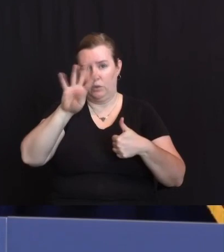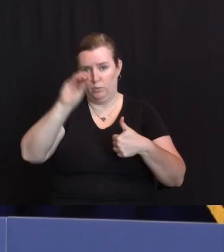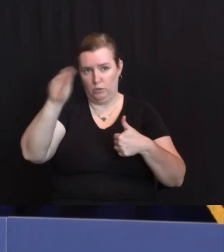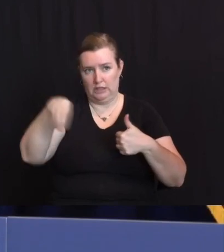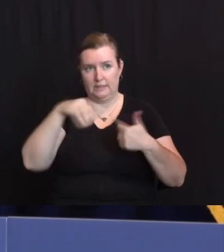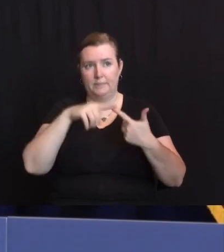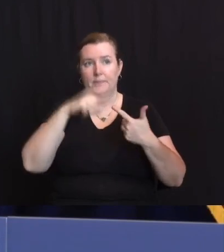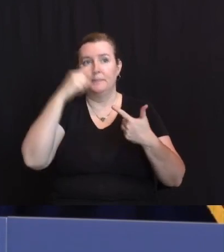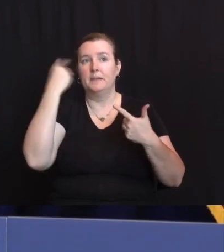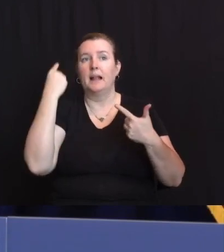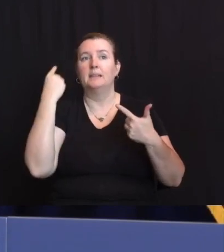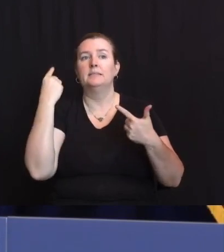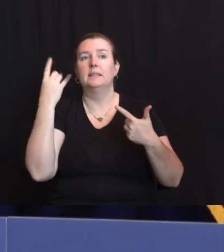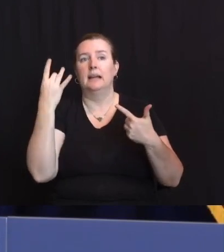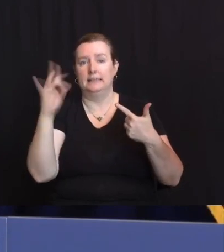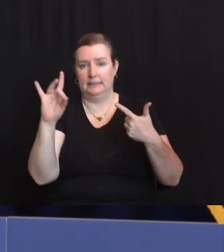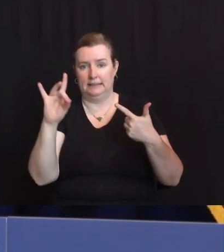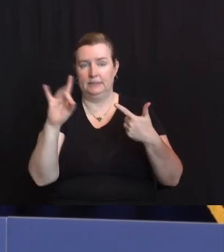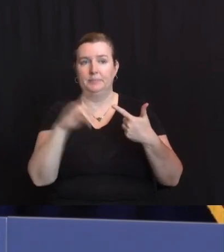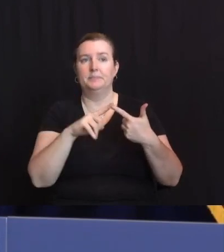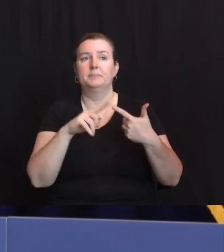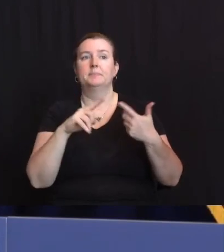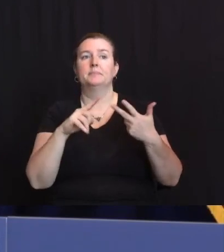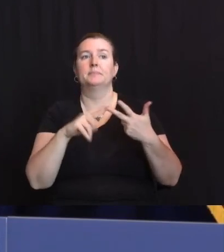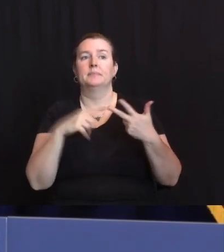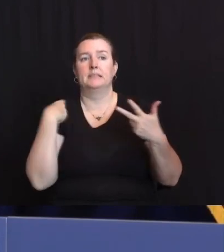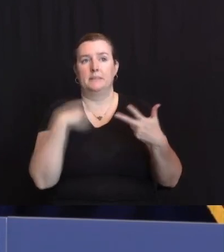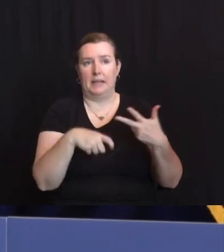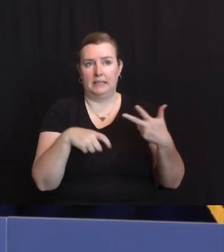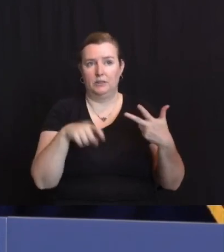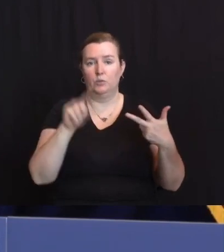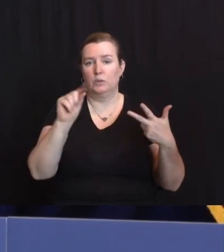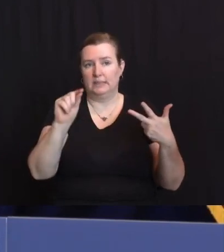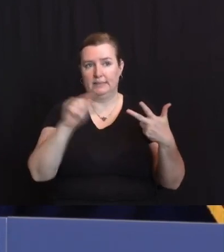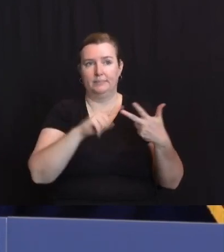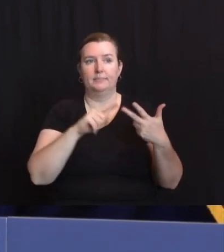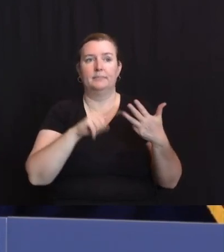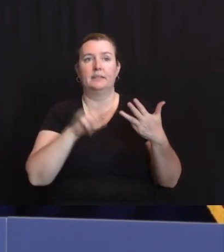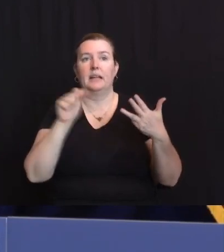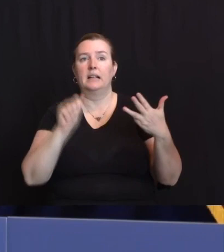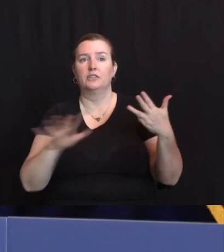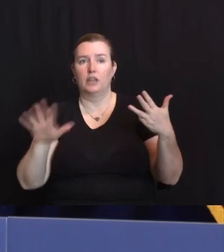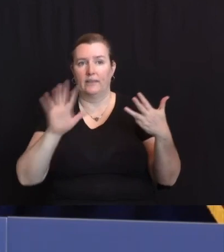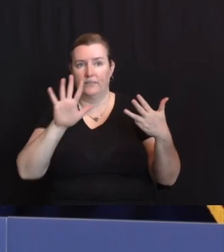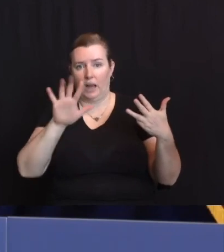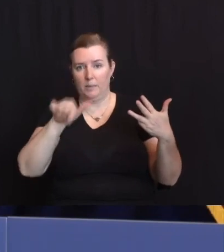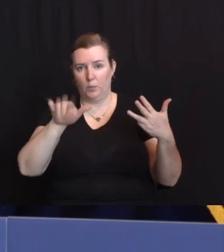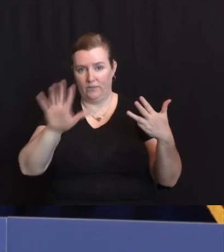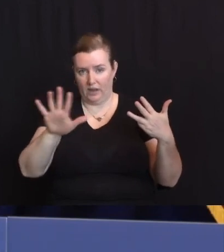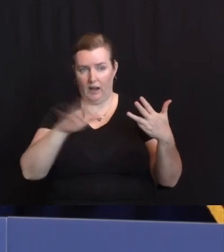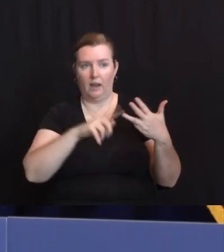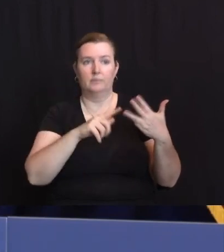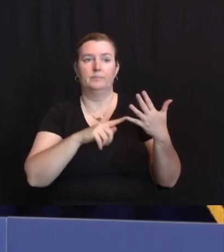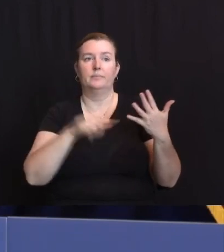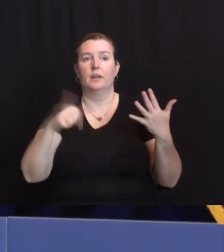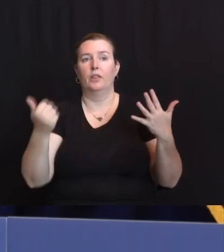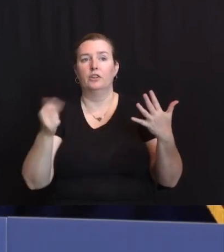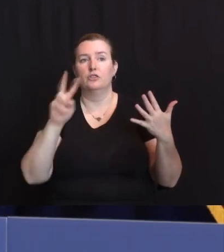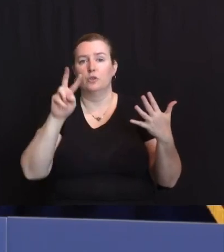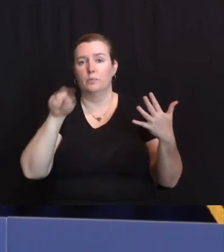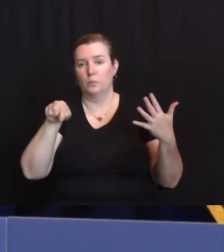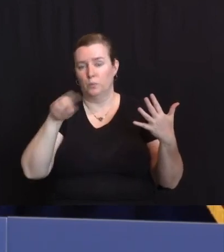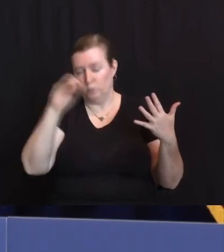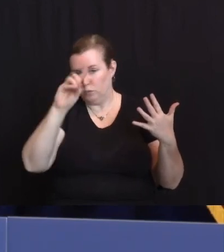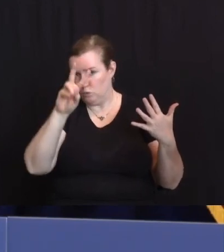Black 18.3%, Hispanic 20.3%, Asian 5.5%, other 1.9%. The